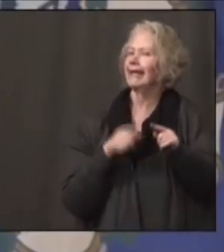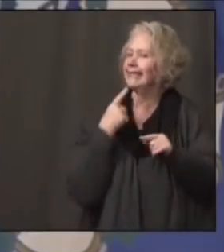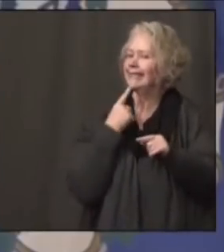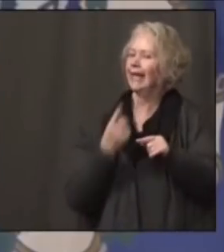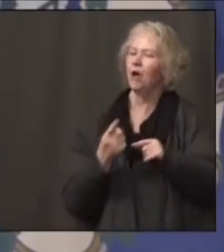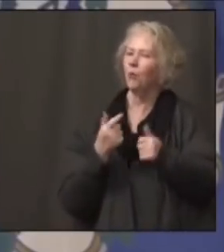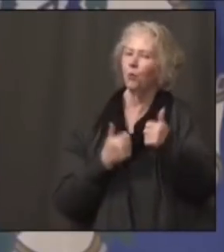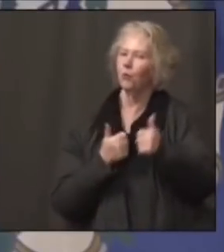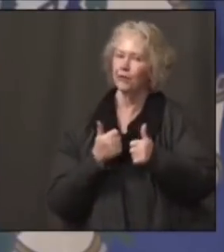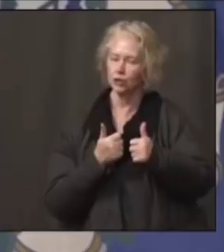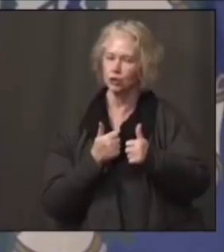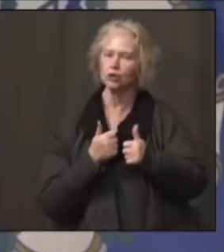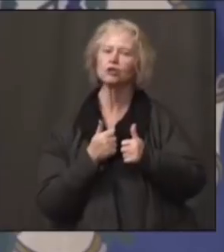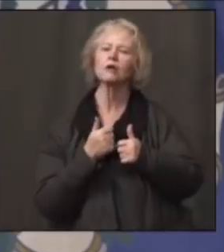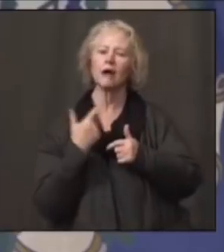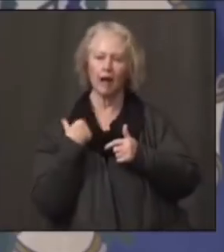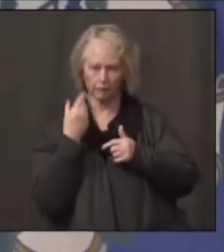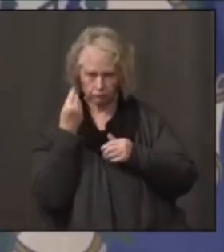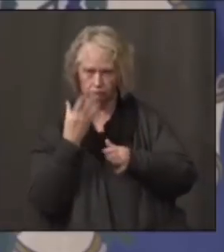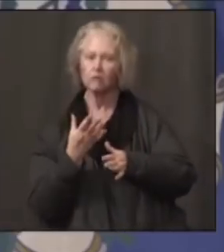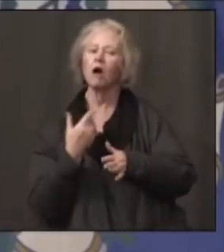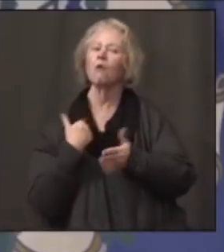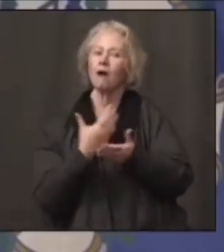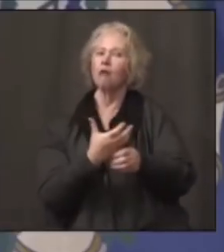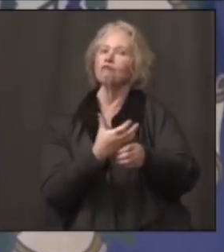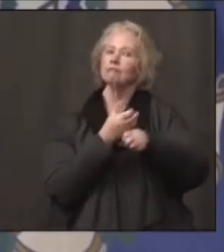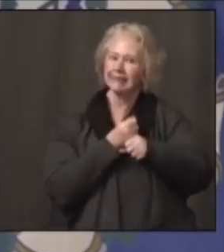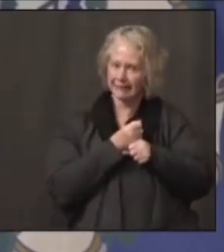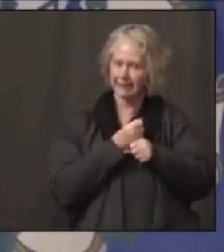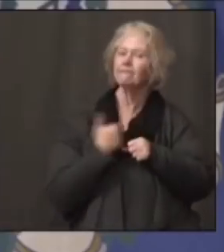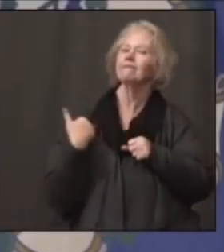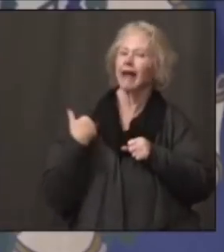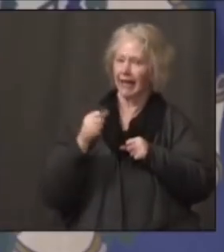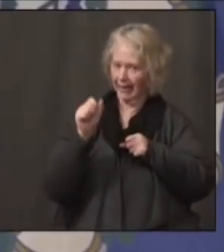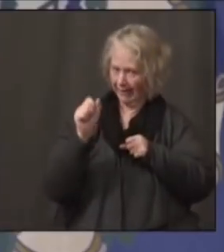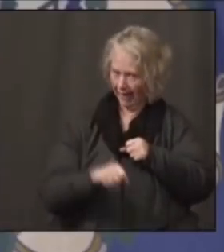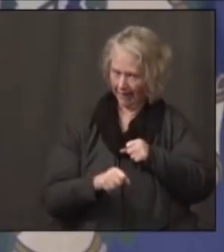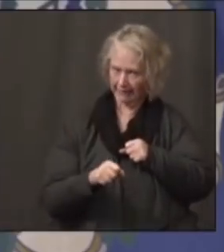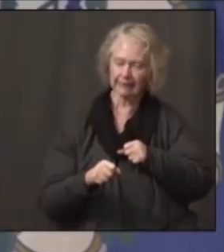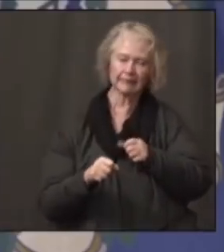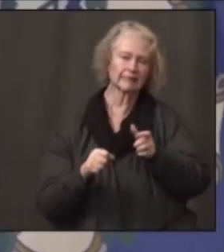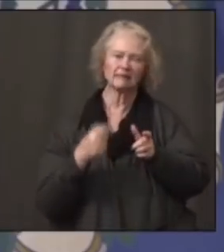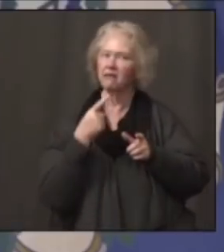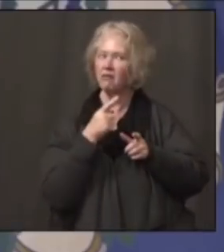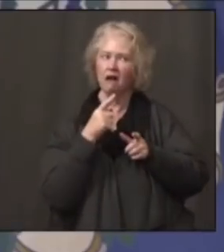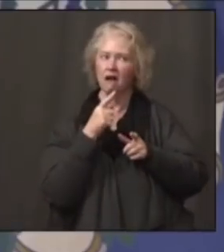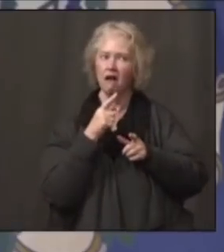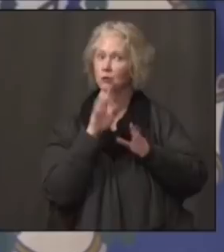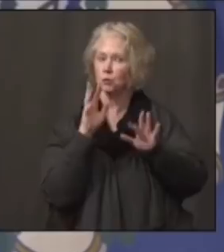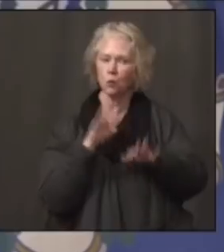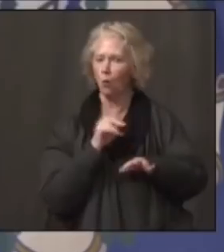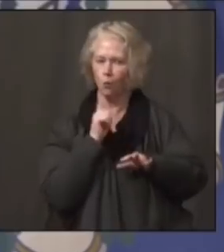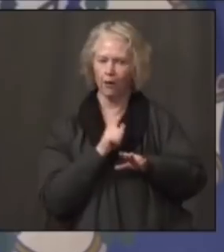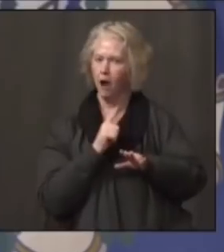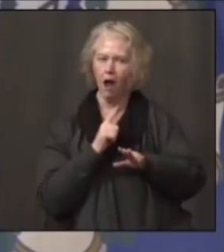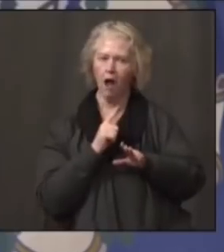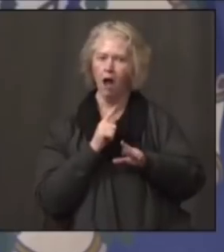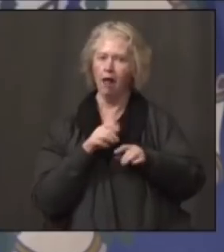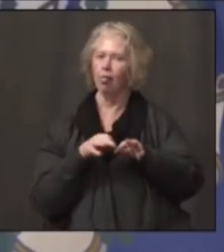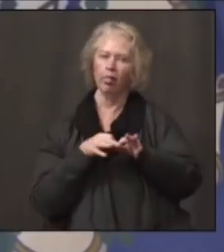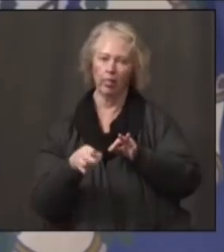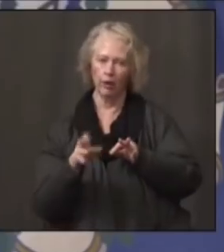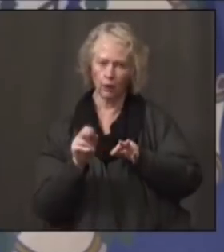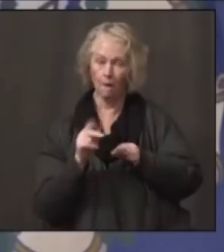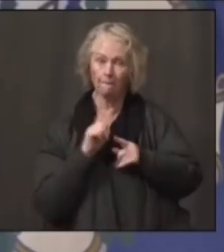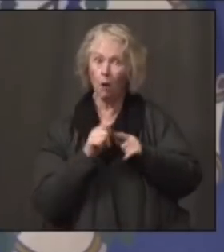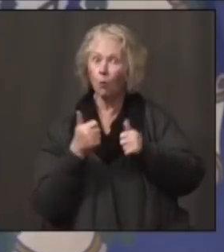Sue. I can tell you, though, that the vaccines have arrived, so we're not going to be slowed up by the snowstorm, but I can't tell you exactly which ones they are.